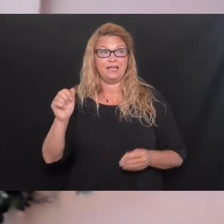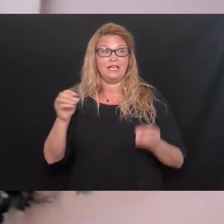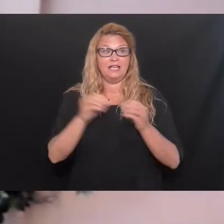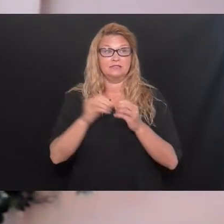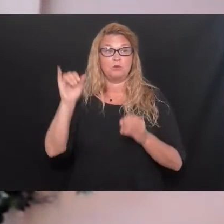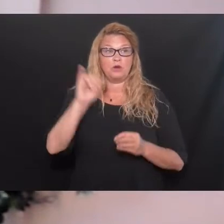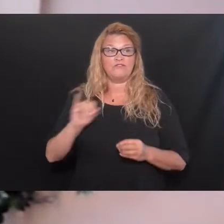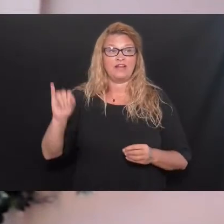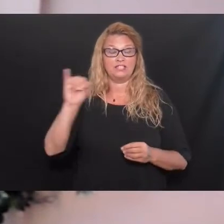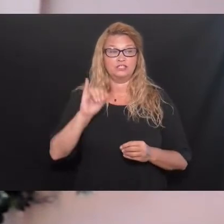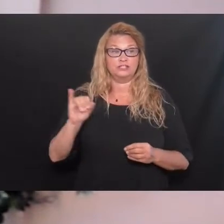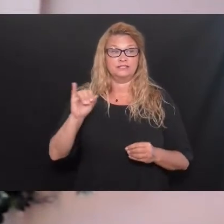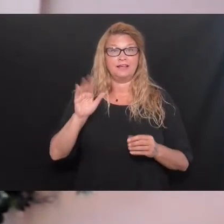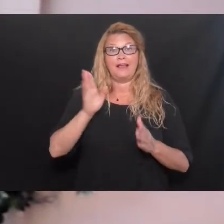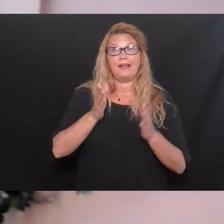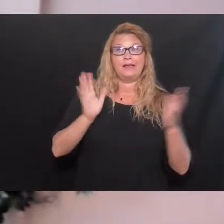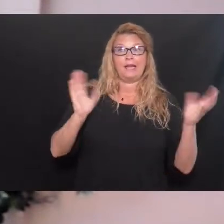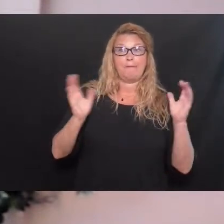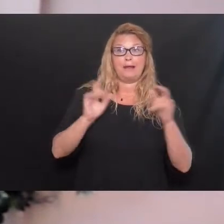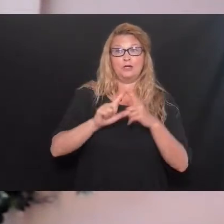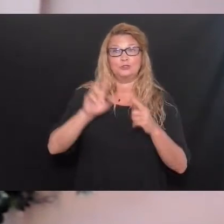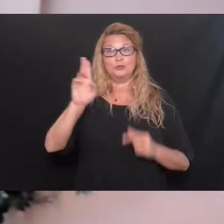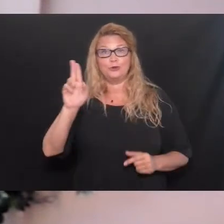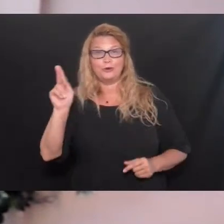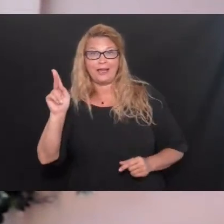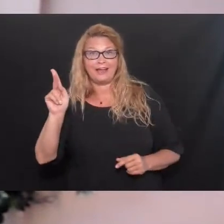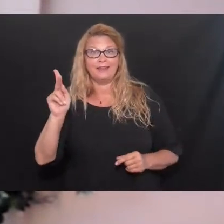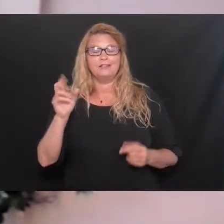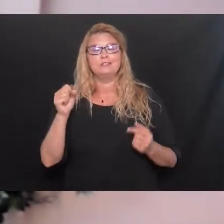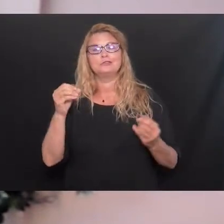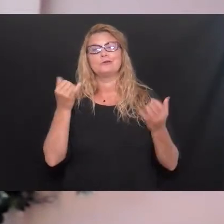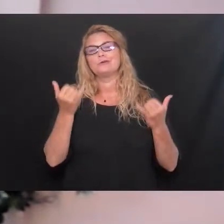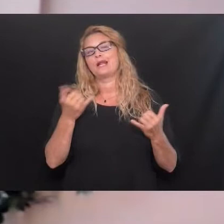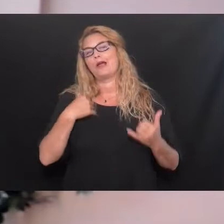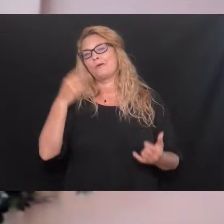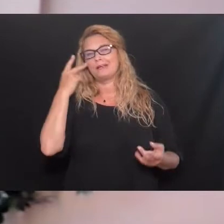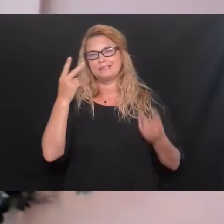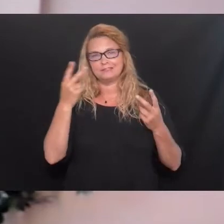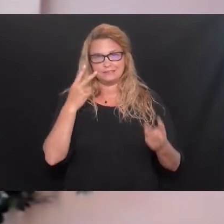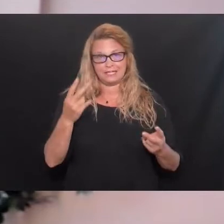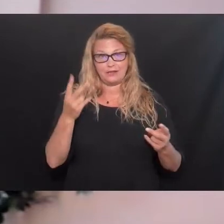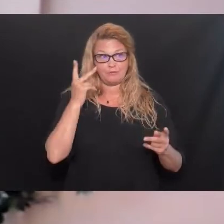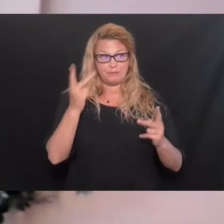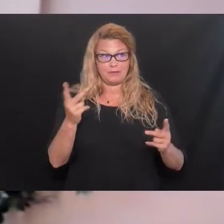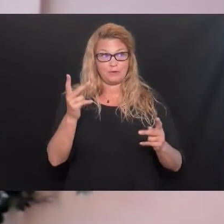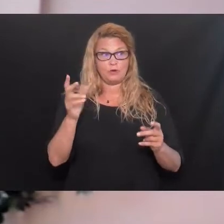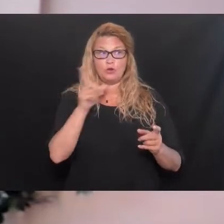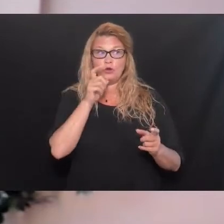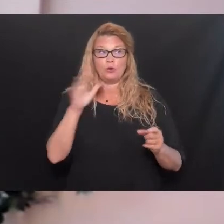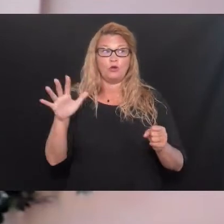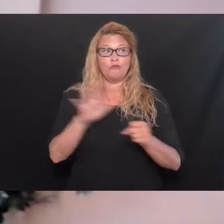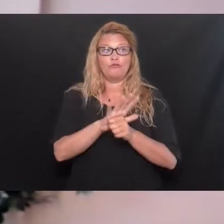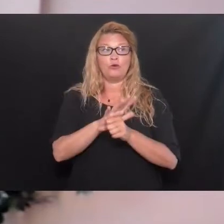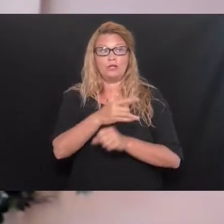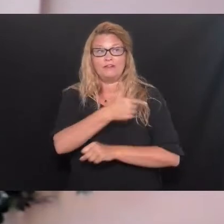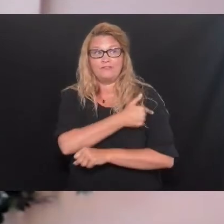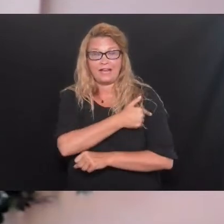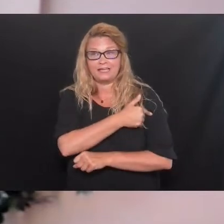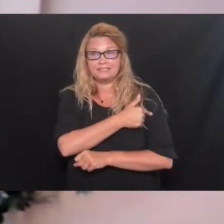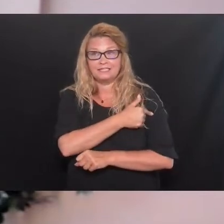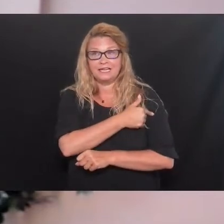the United Kingdom variant. So what we find is that if people are fully vaccinated and 2 weeks after